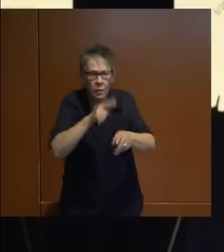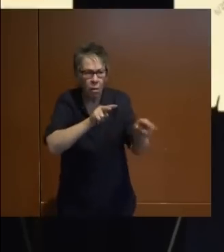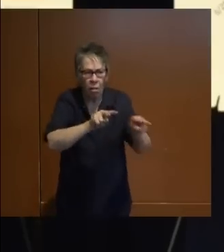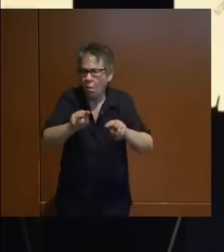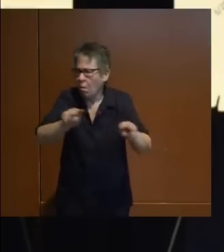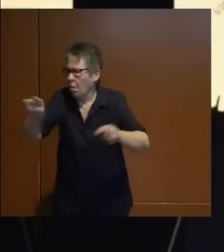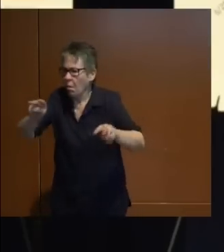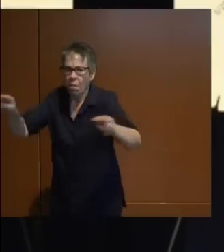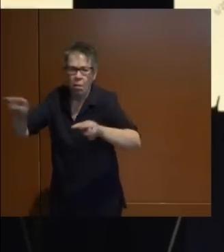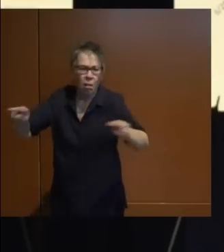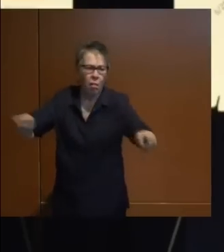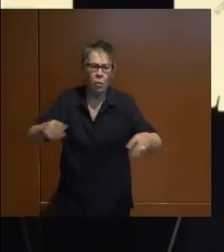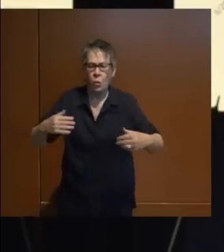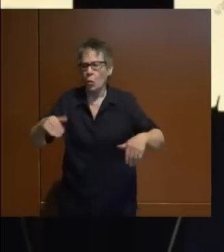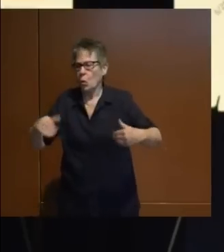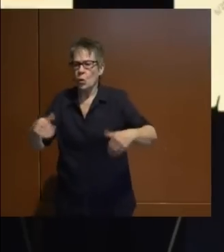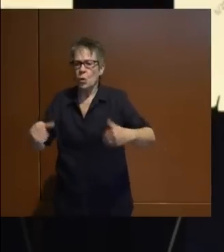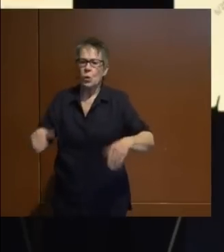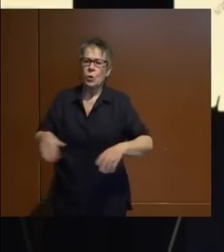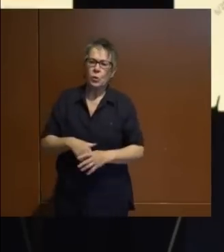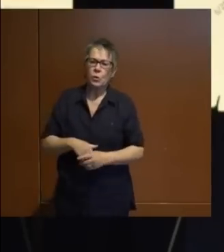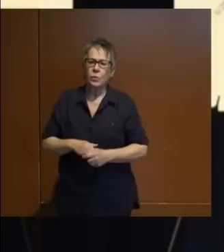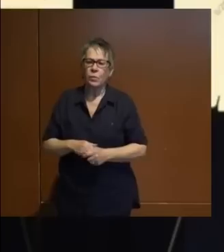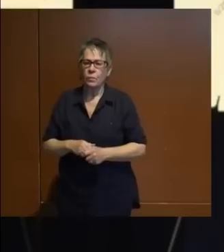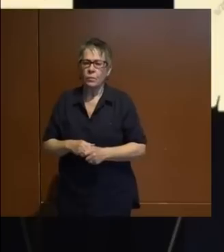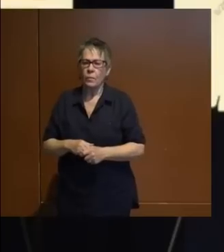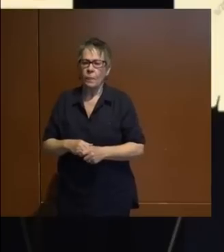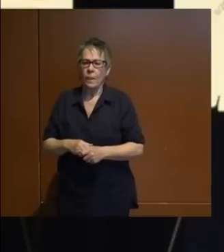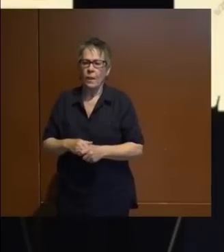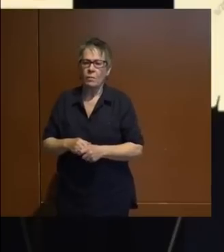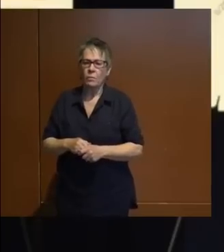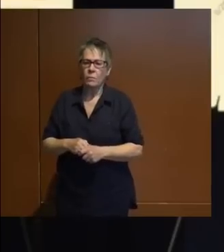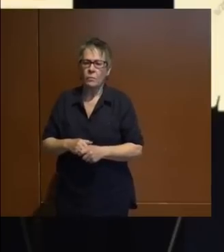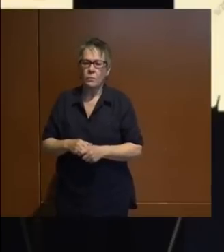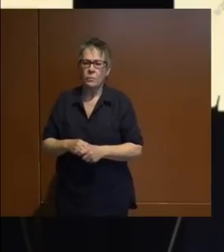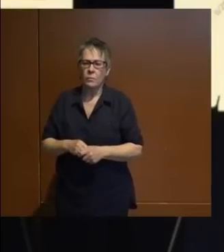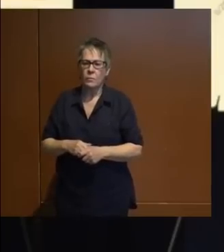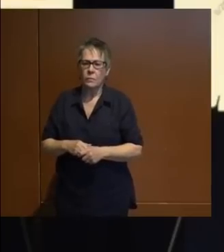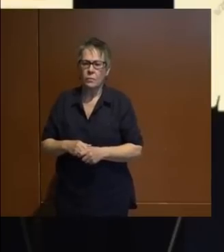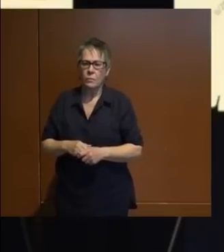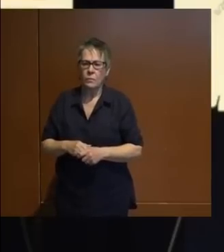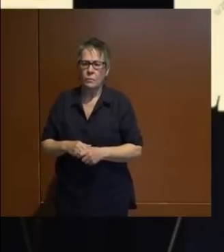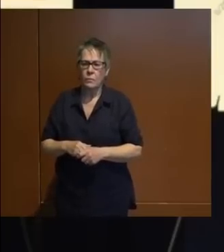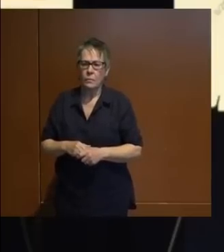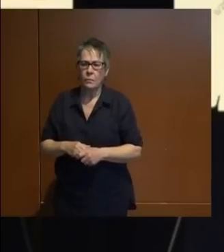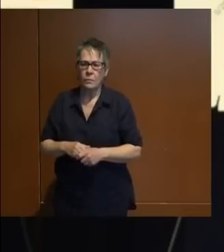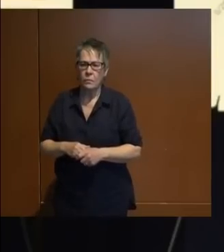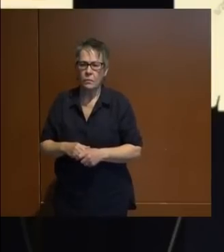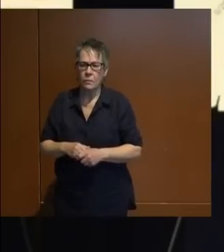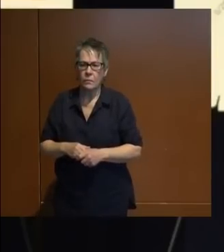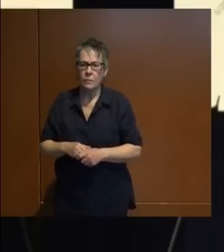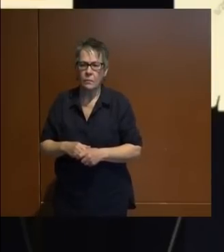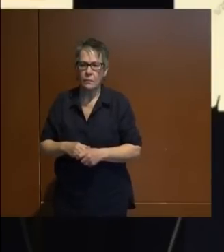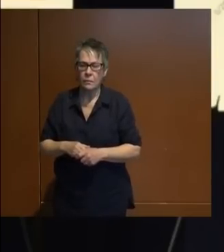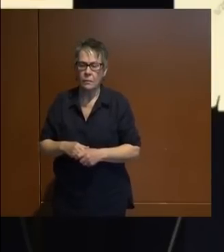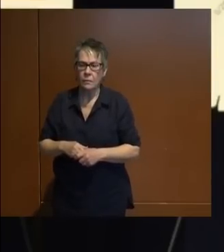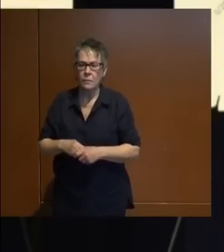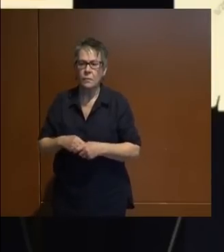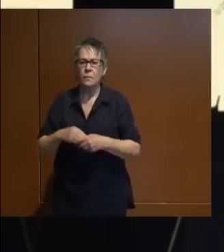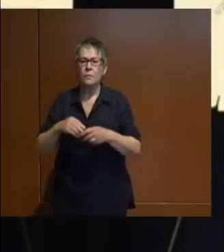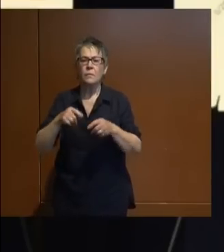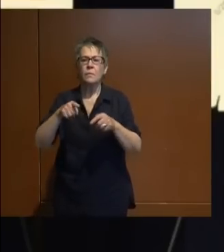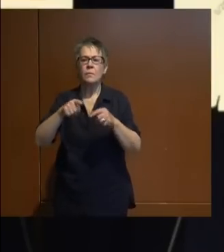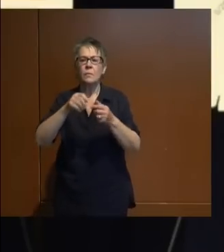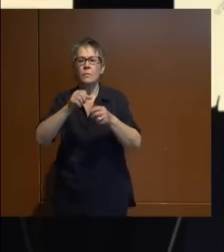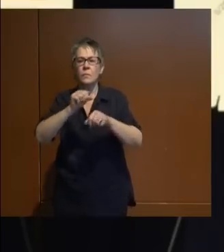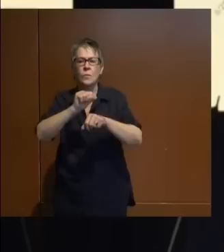preventionists out to a number of them to work with their staff to move patients around to what they say